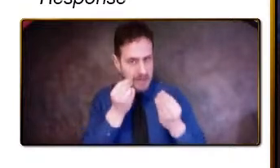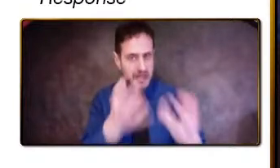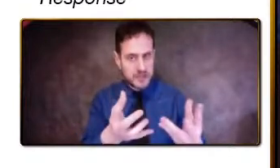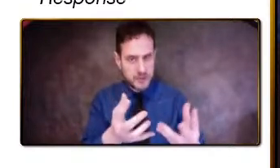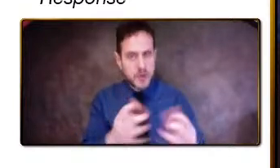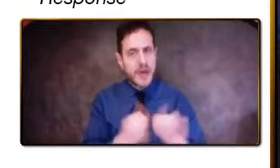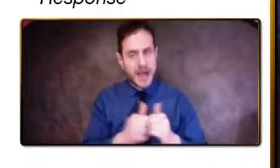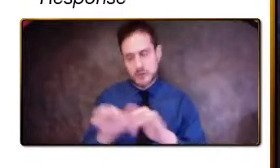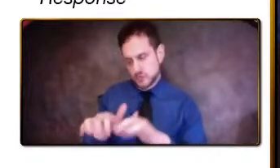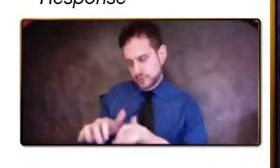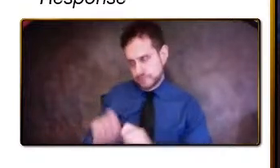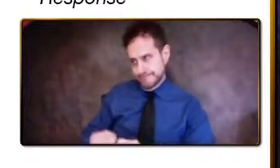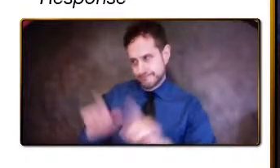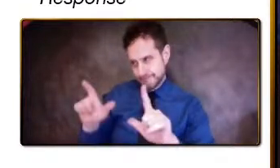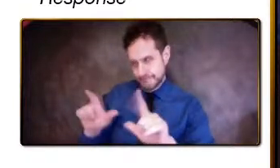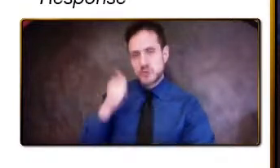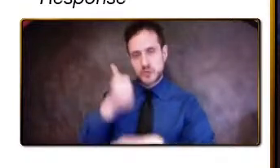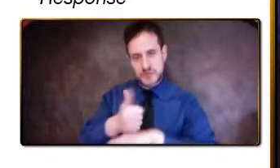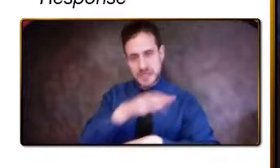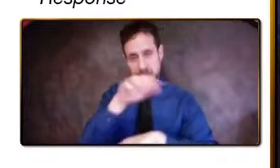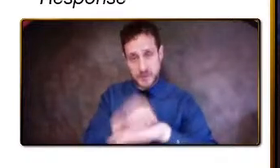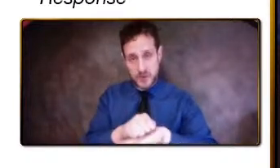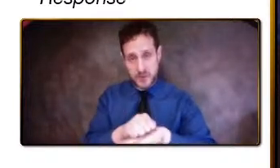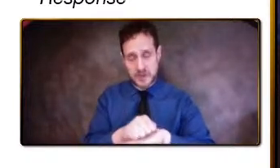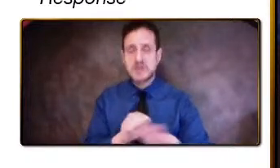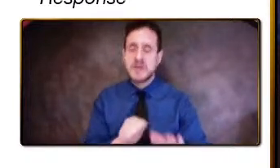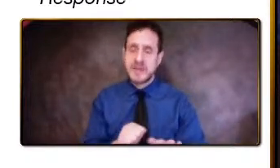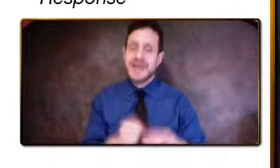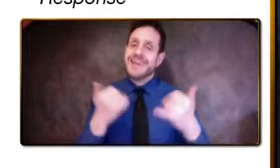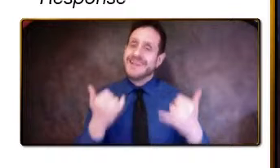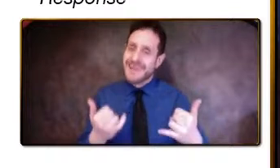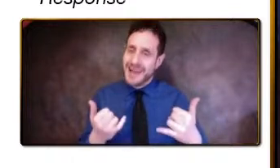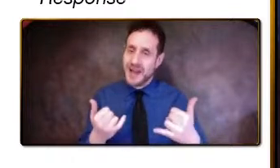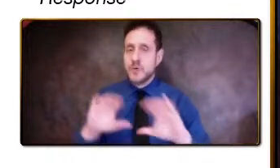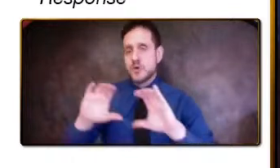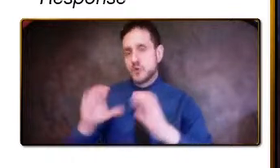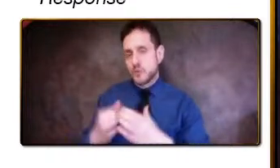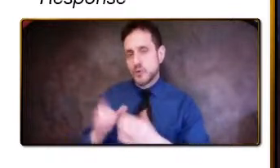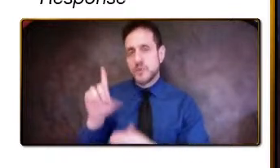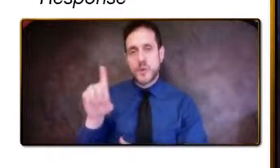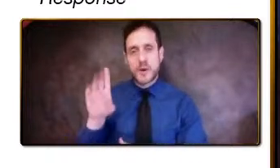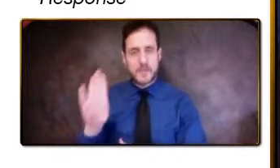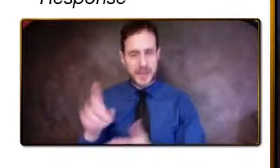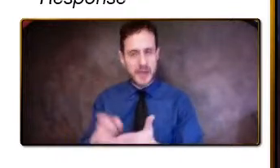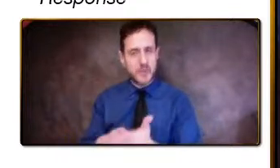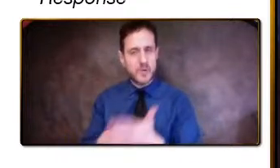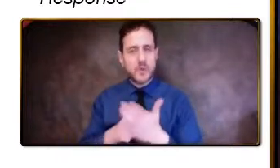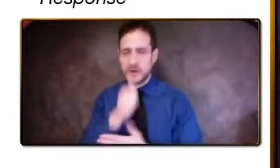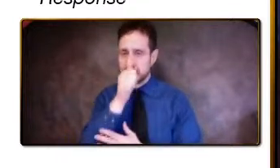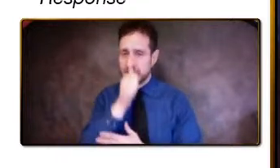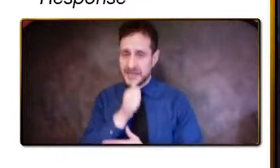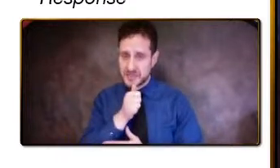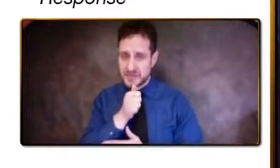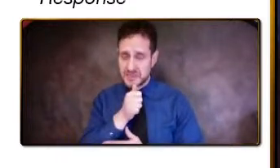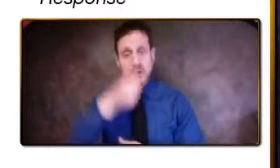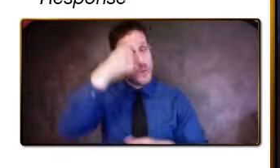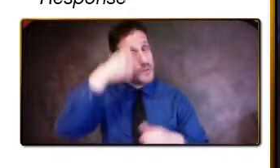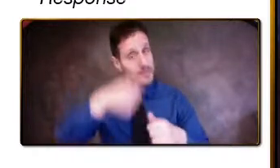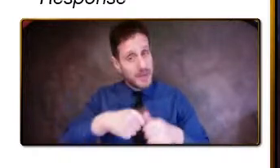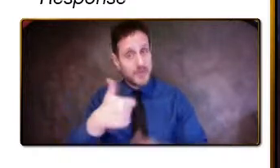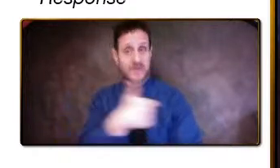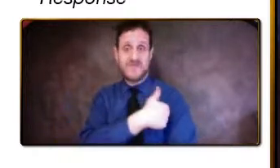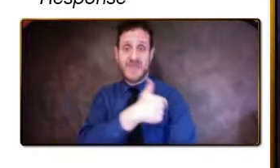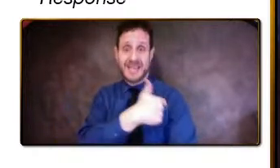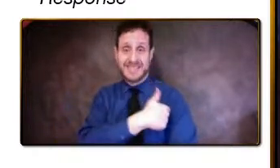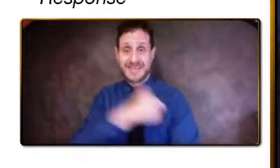be required in these first weeks of Phase 1B because vaccine supplies are just extremely limited.